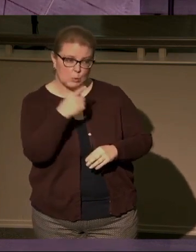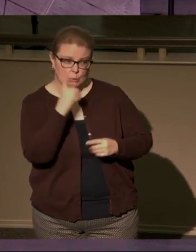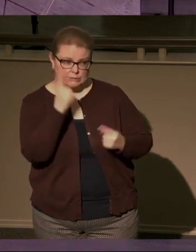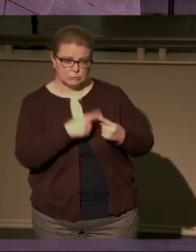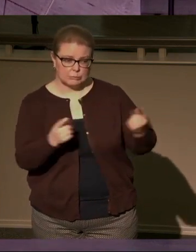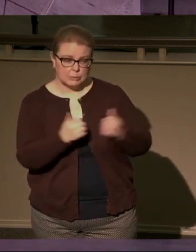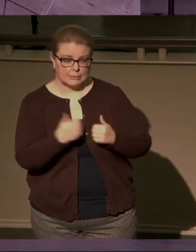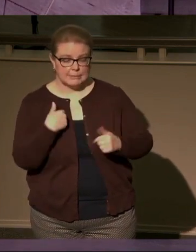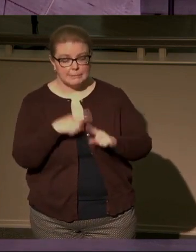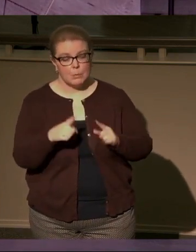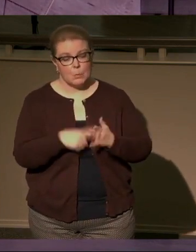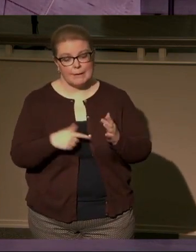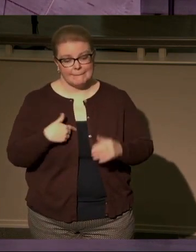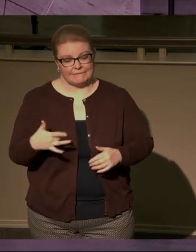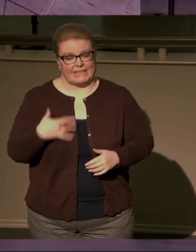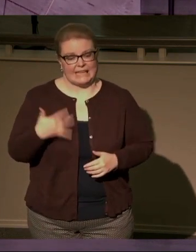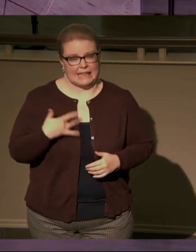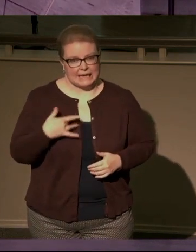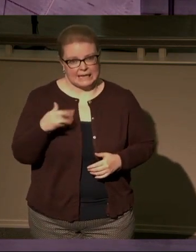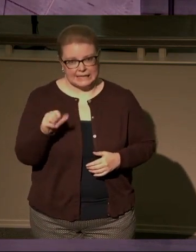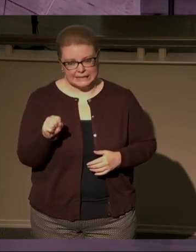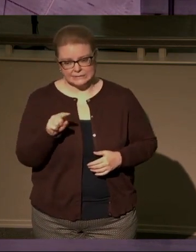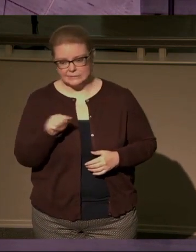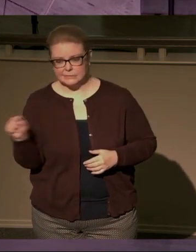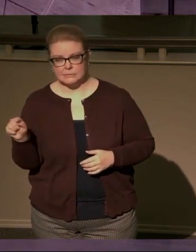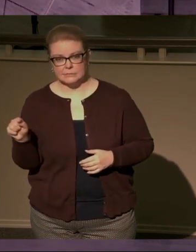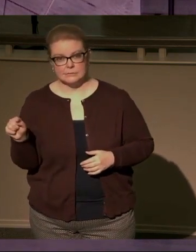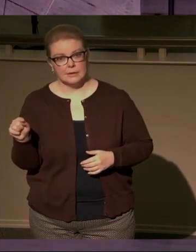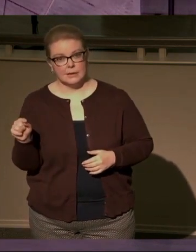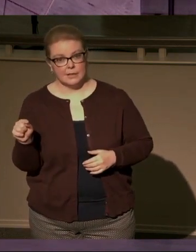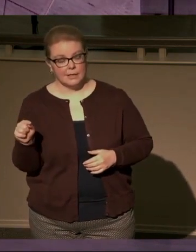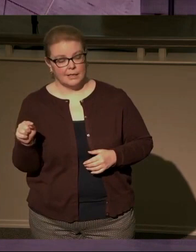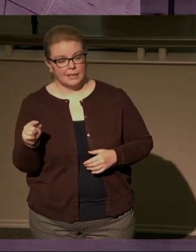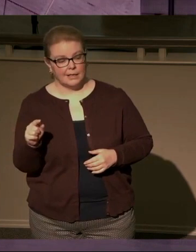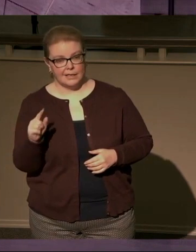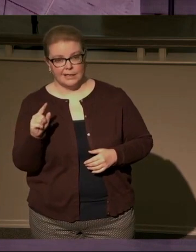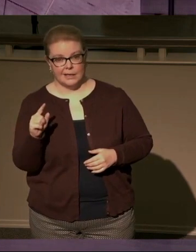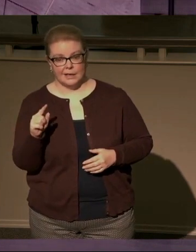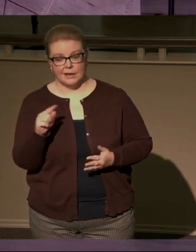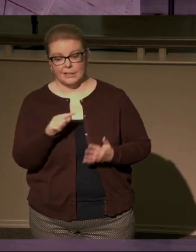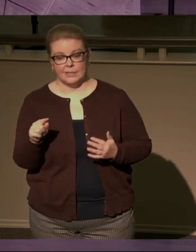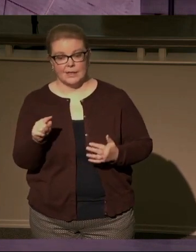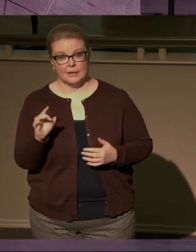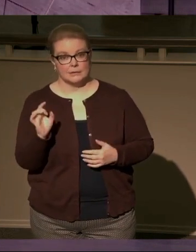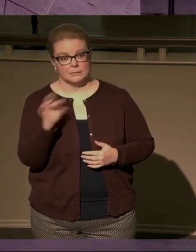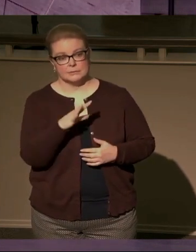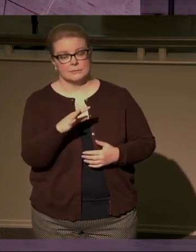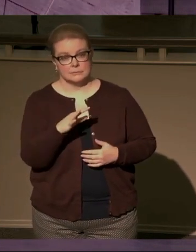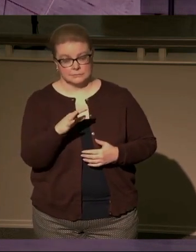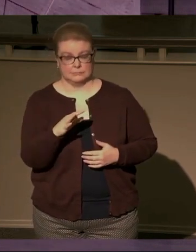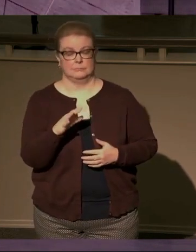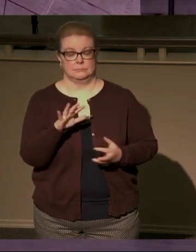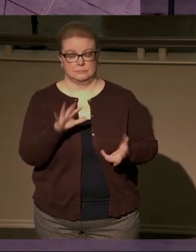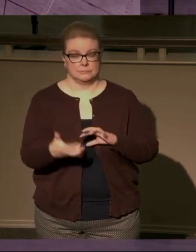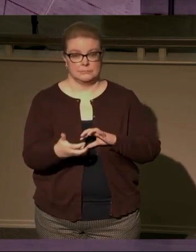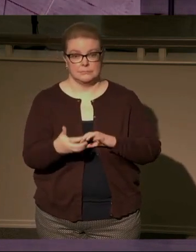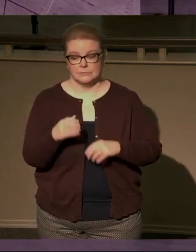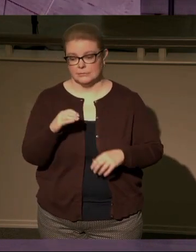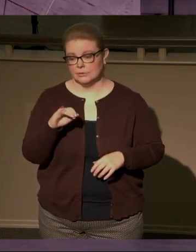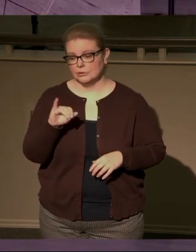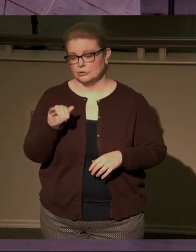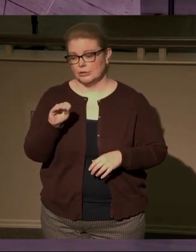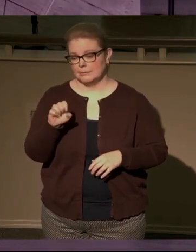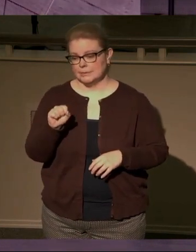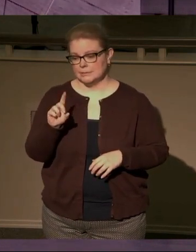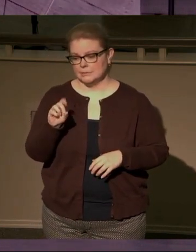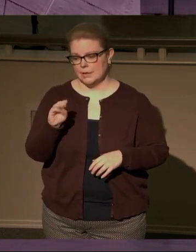but here's what I'm feeling. And they drop the bomb on you. James Dobson used to say that there are moments of